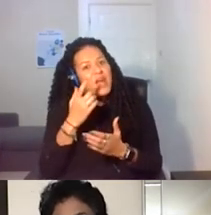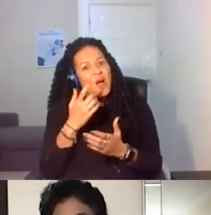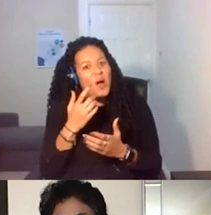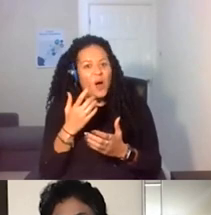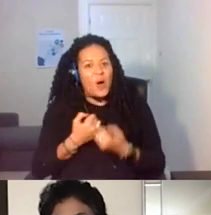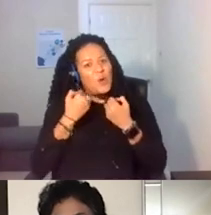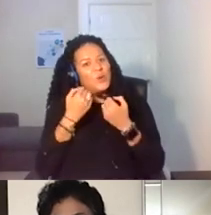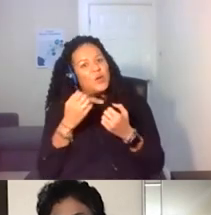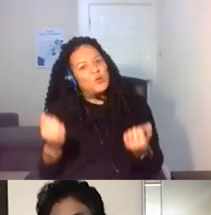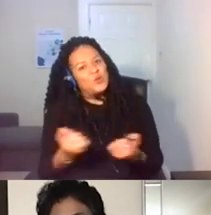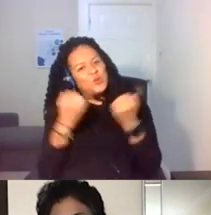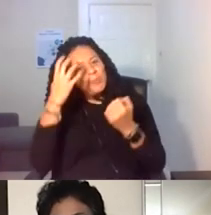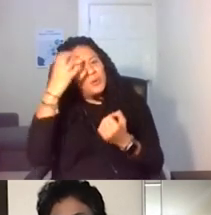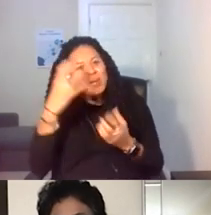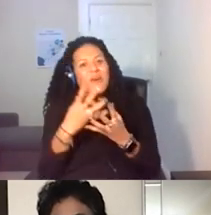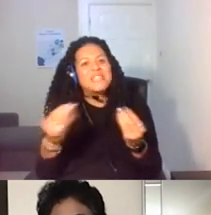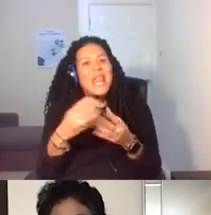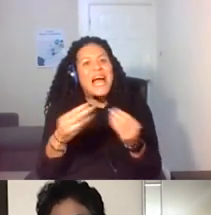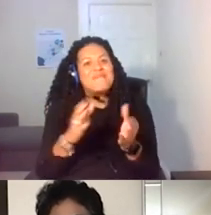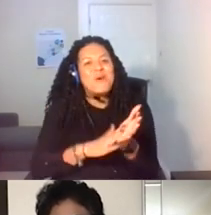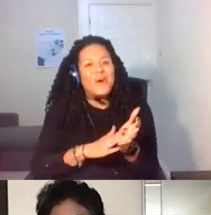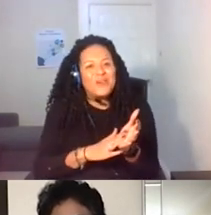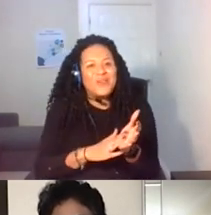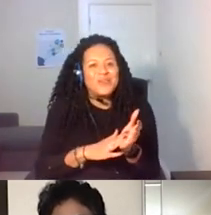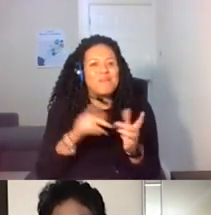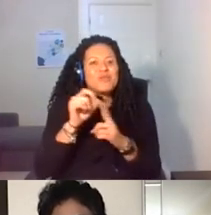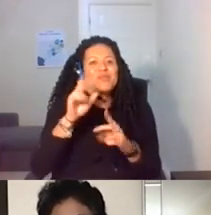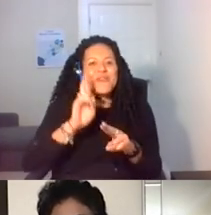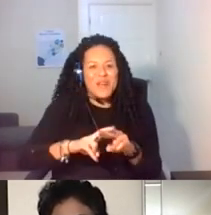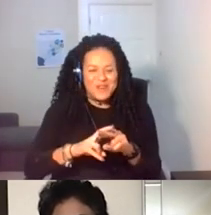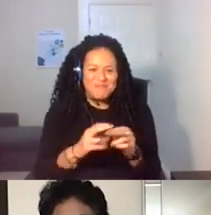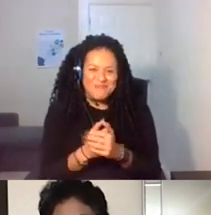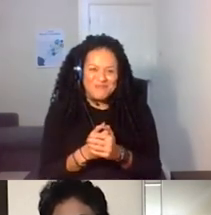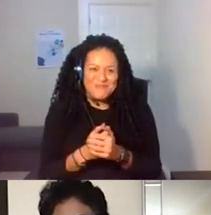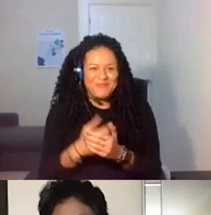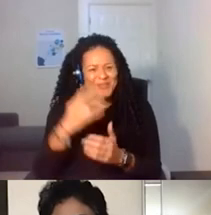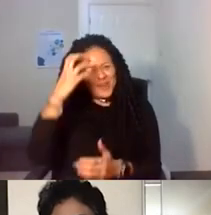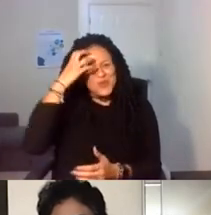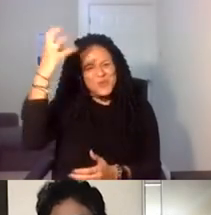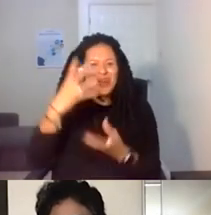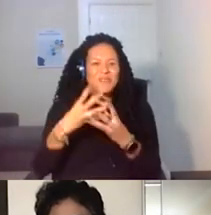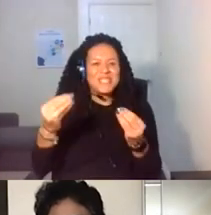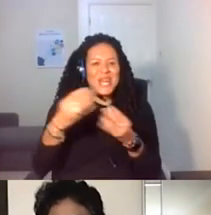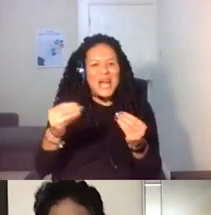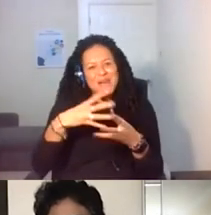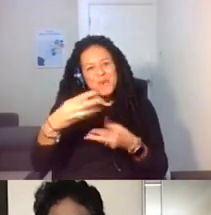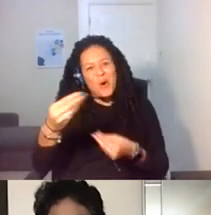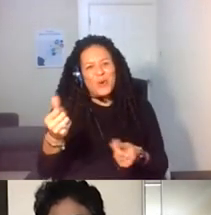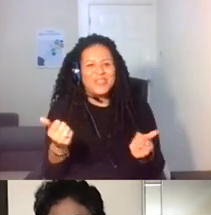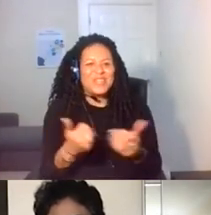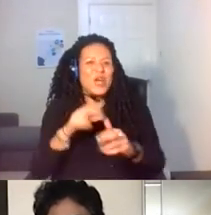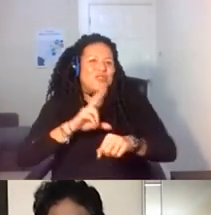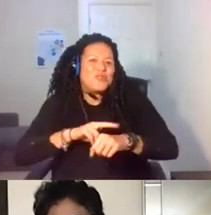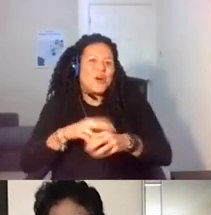molds, Dr. Patricia Faro. So I think I've got to call you that, queen of slime molds. Dr. Slime Mold.